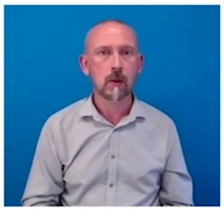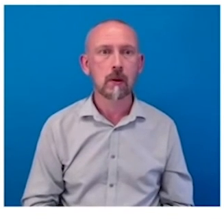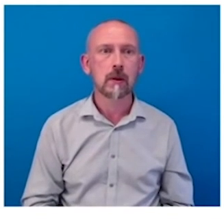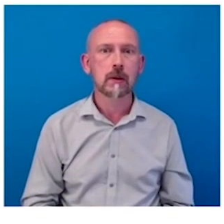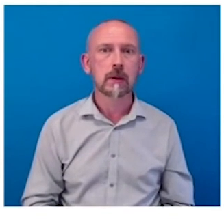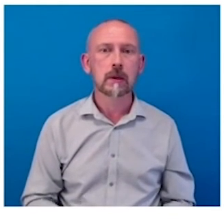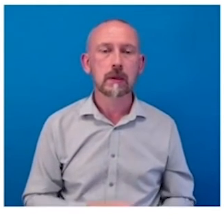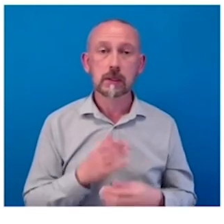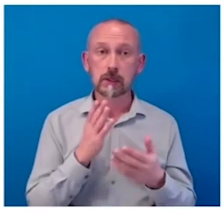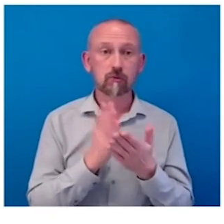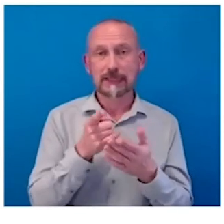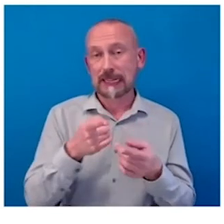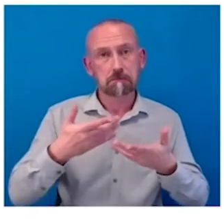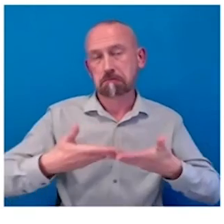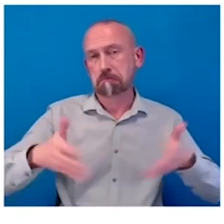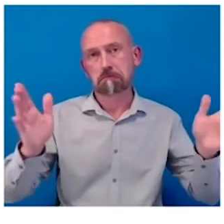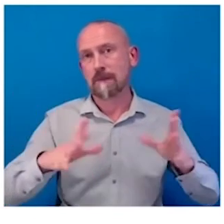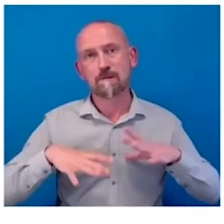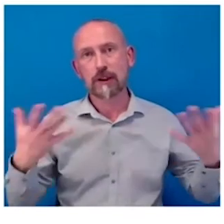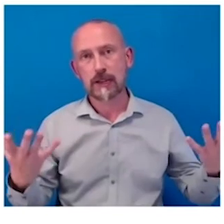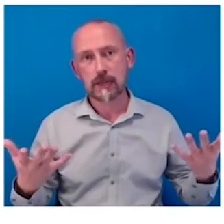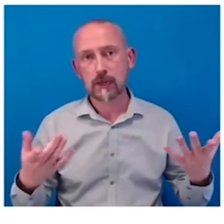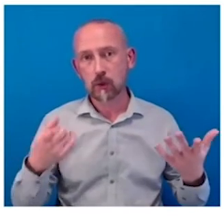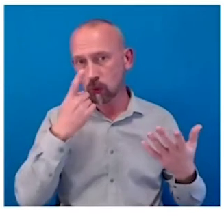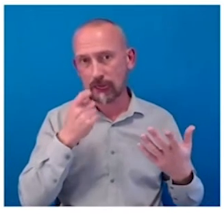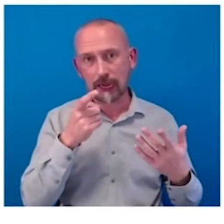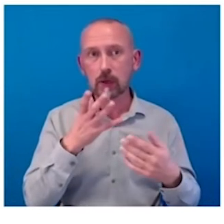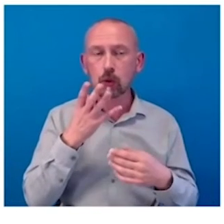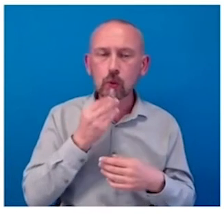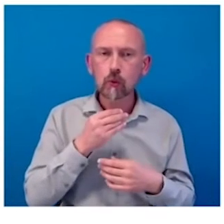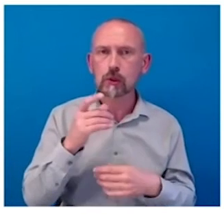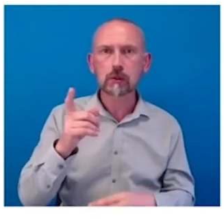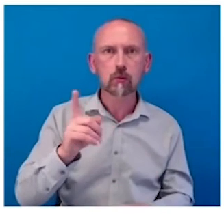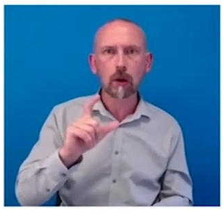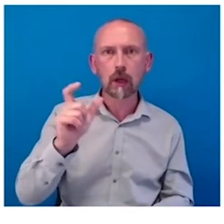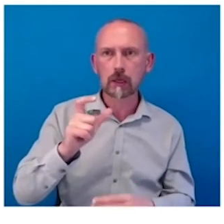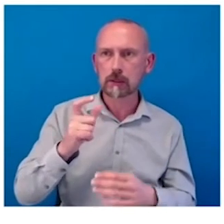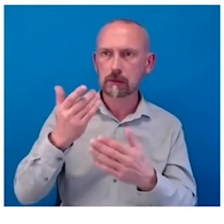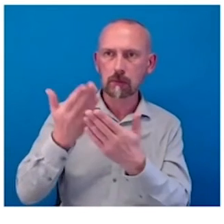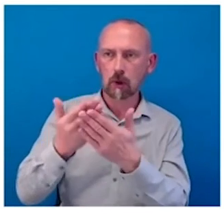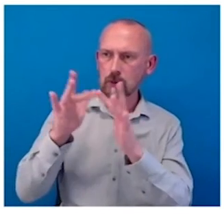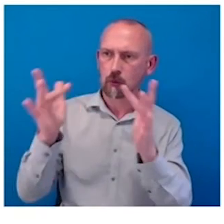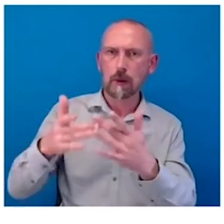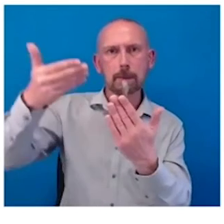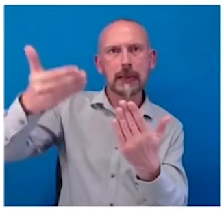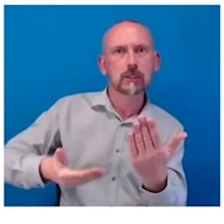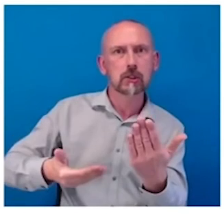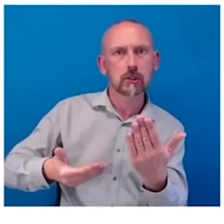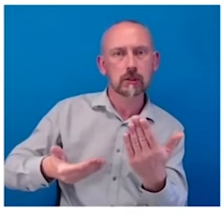freely available tool that can be used to check what colours are in use on the page and the contrast between them.